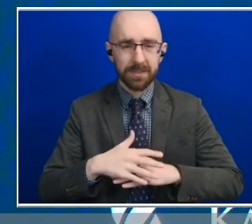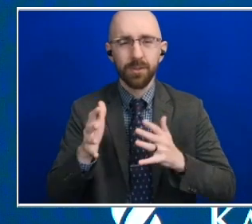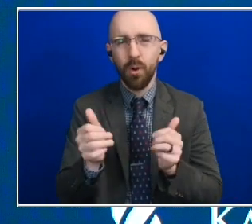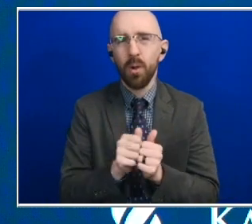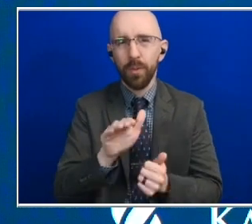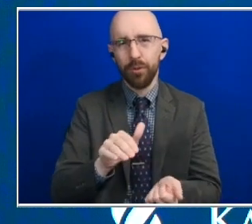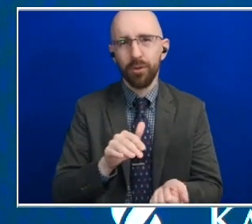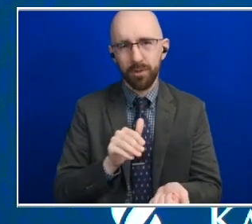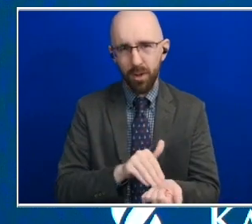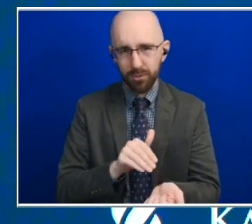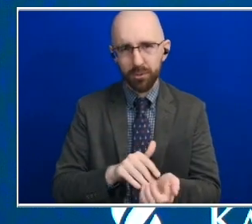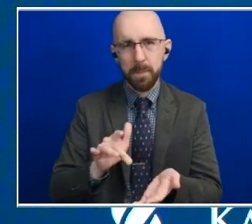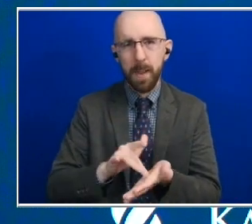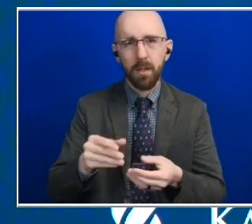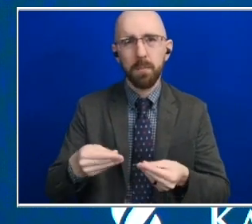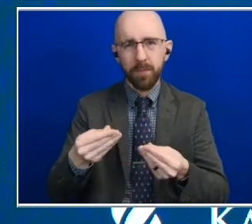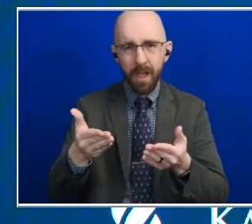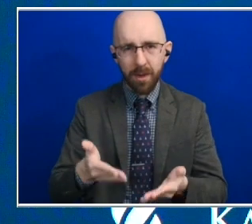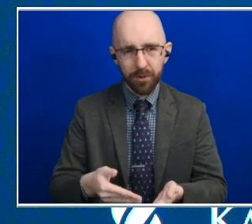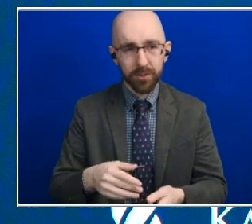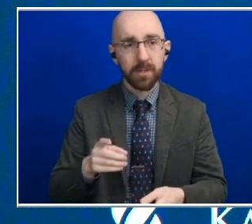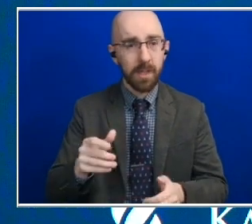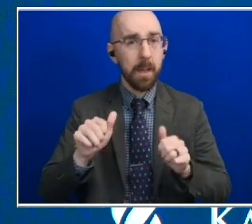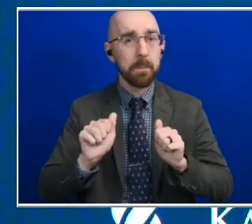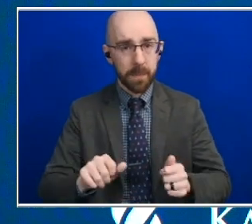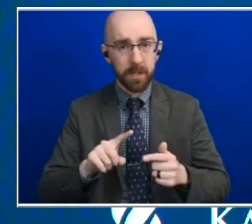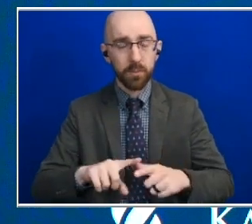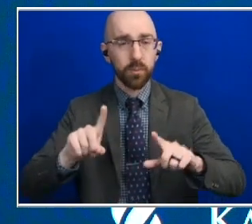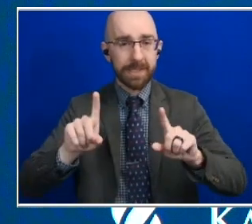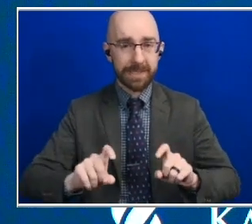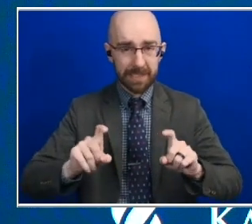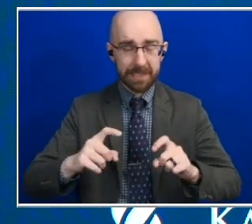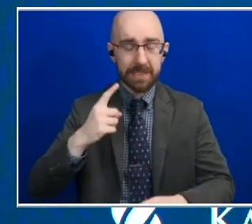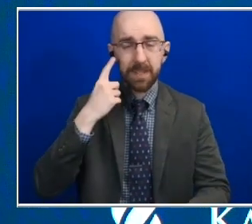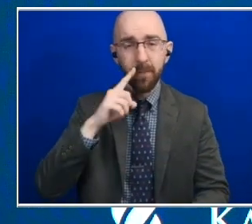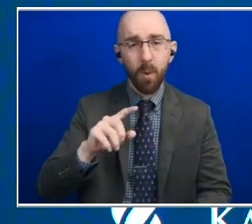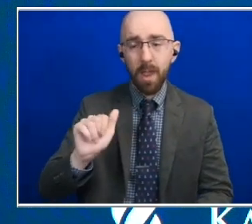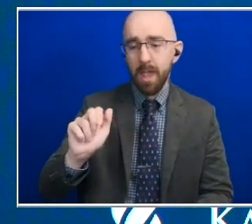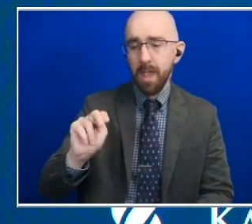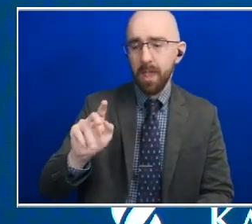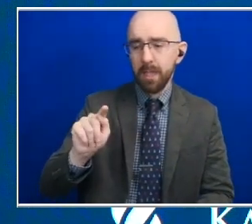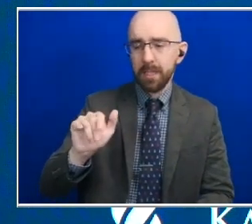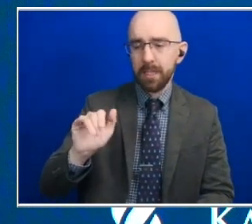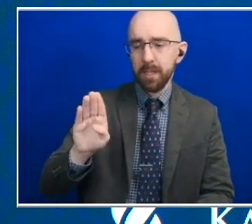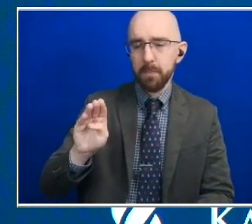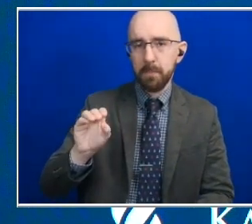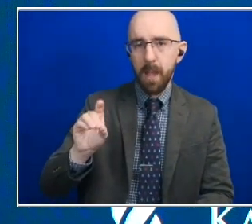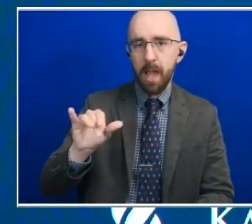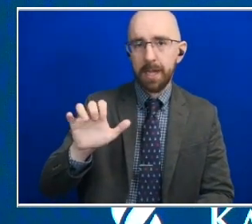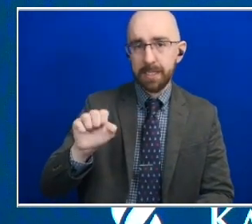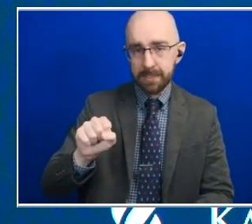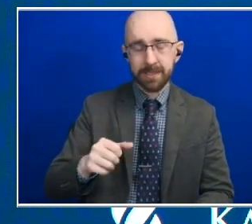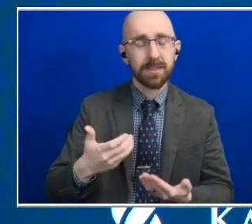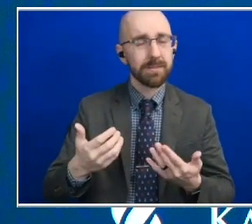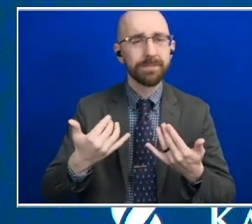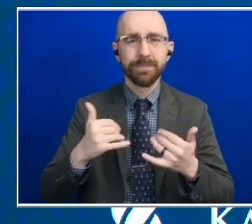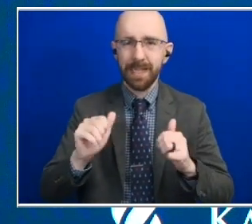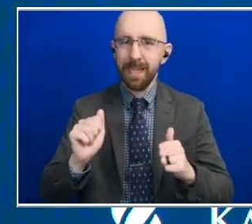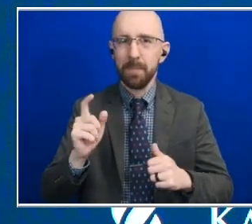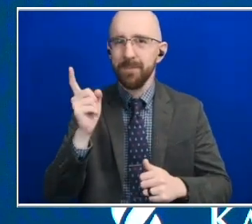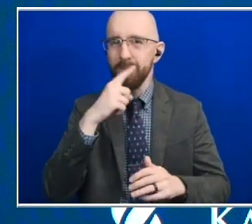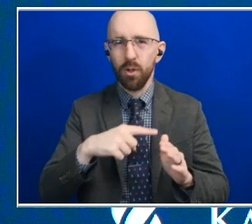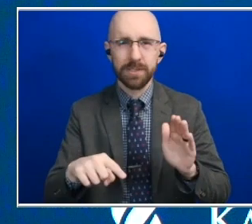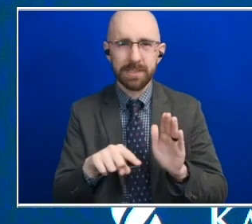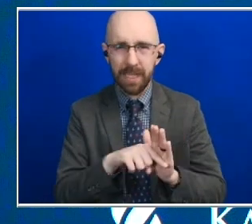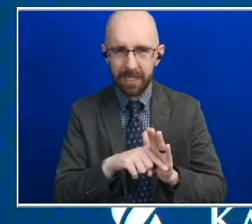Certainly there is the ability to test for antibodies to that, but sometimes there can be false negatives. Certainly